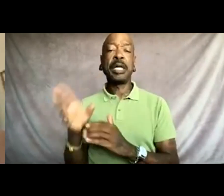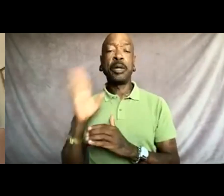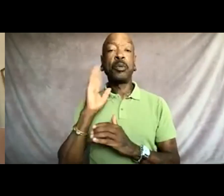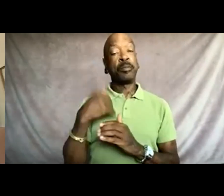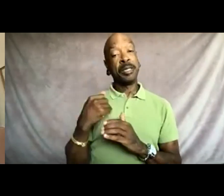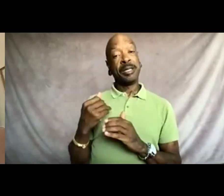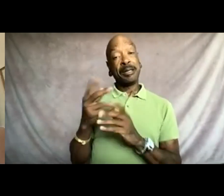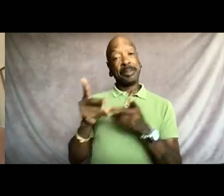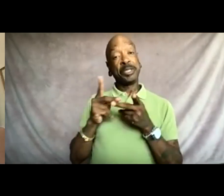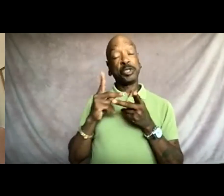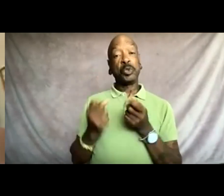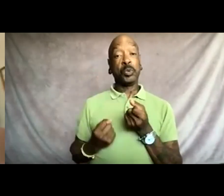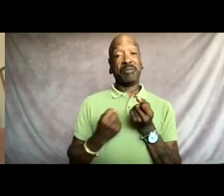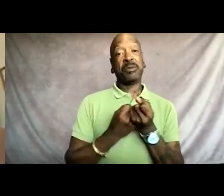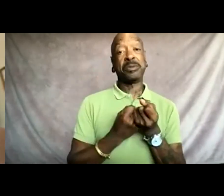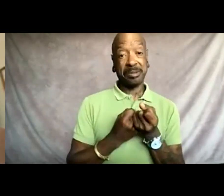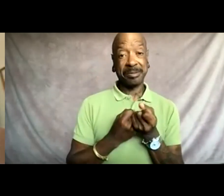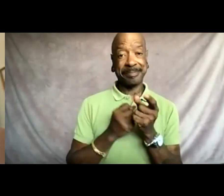enforce.